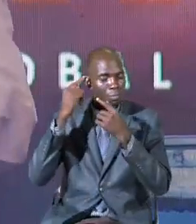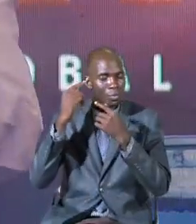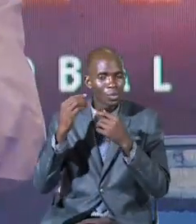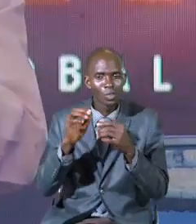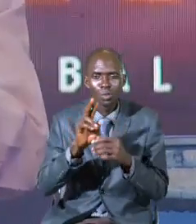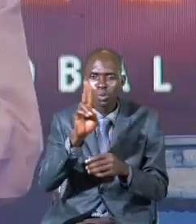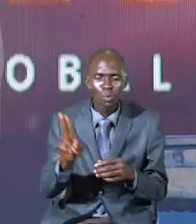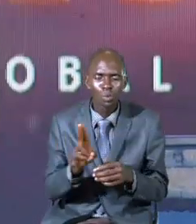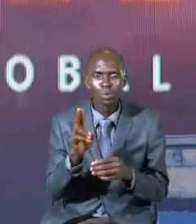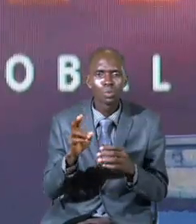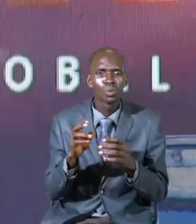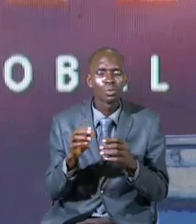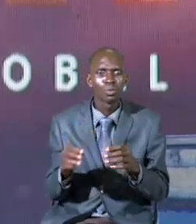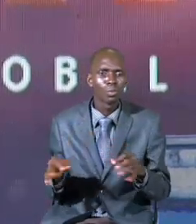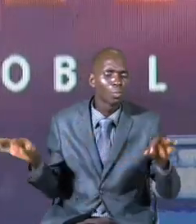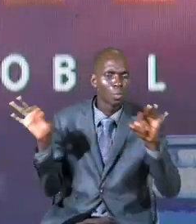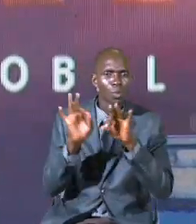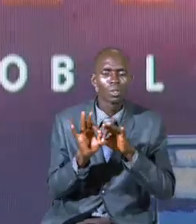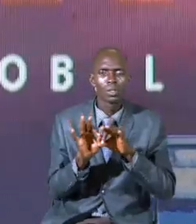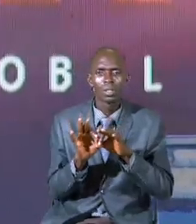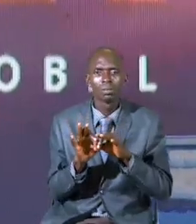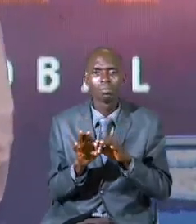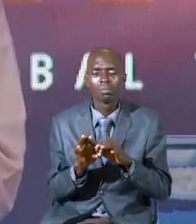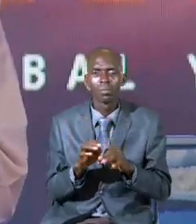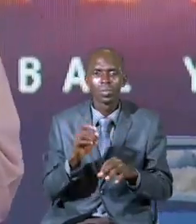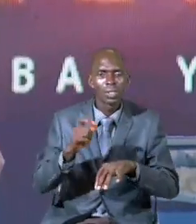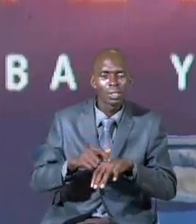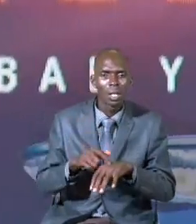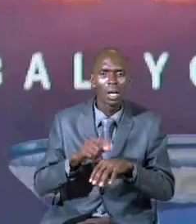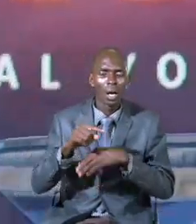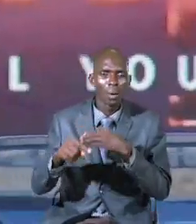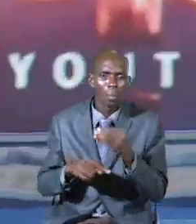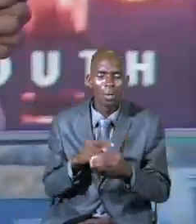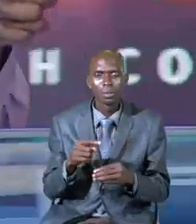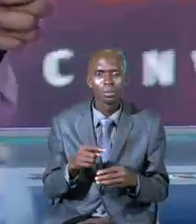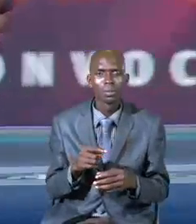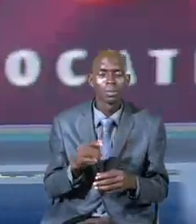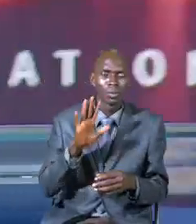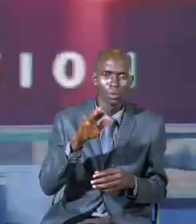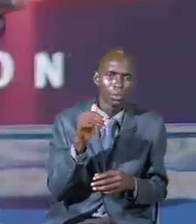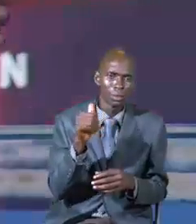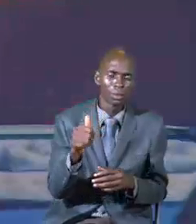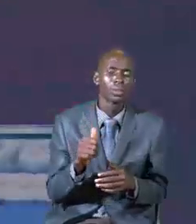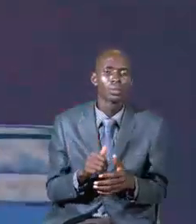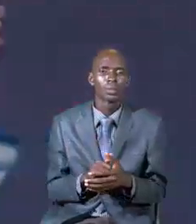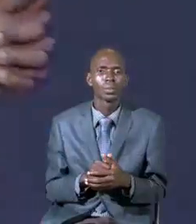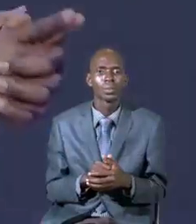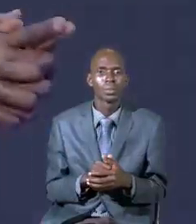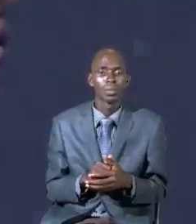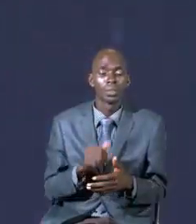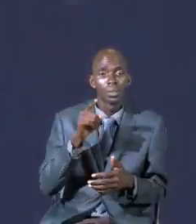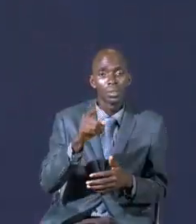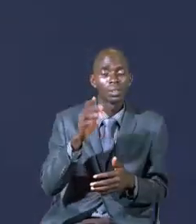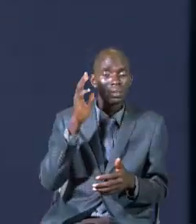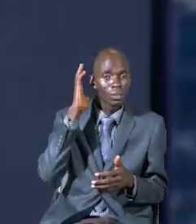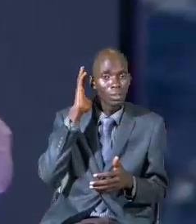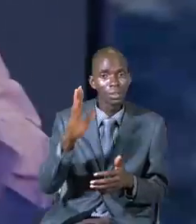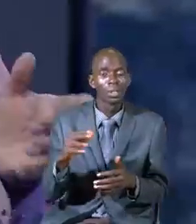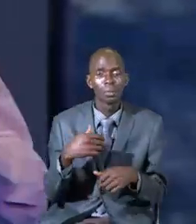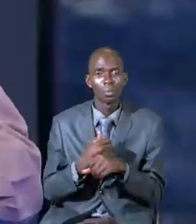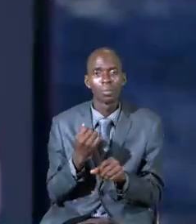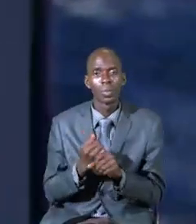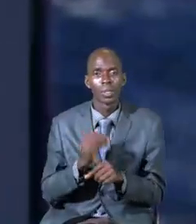to meditating and thinking about yourself, for then thou shalt make thy